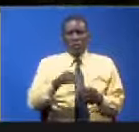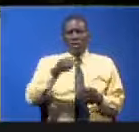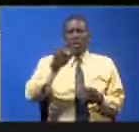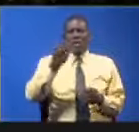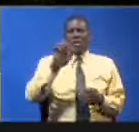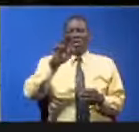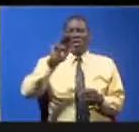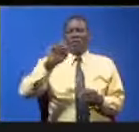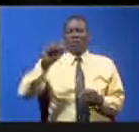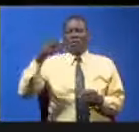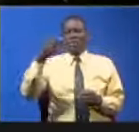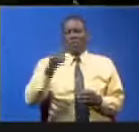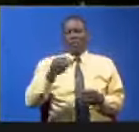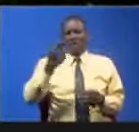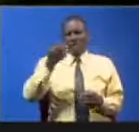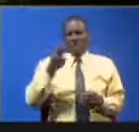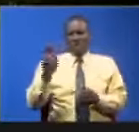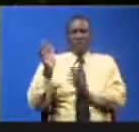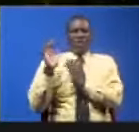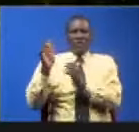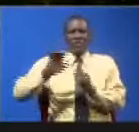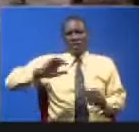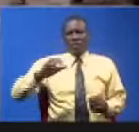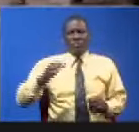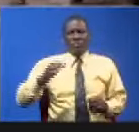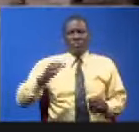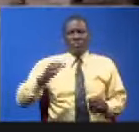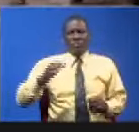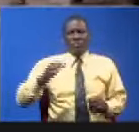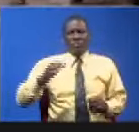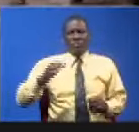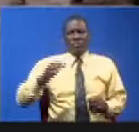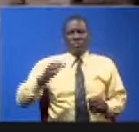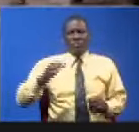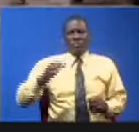NTV in Kilifi County.